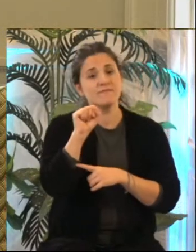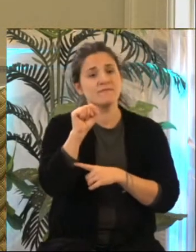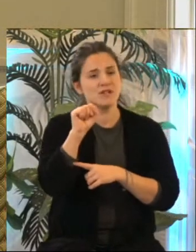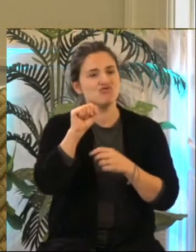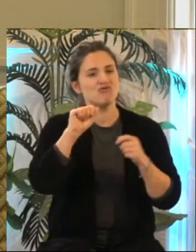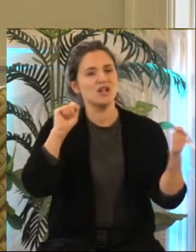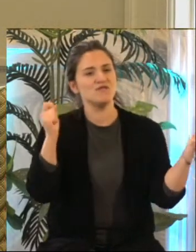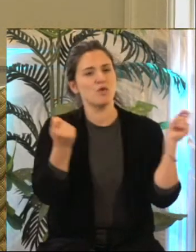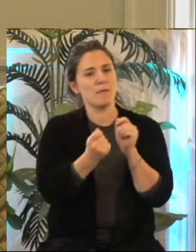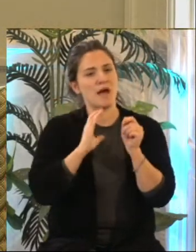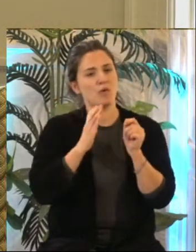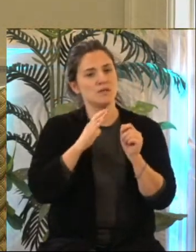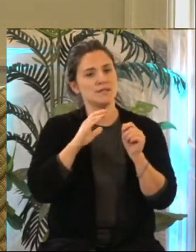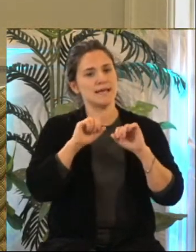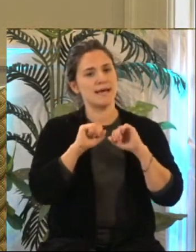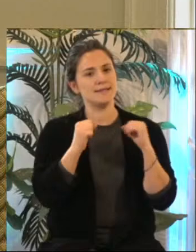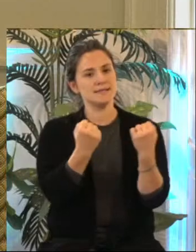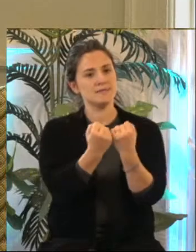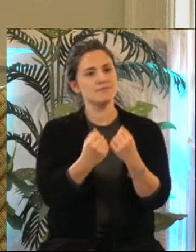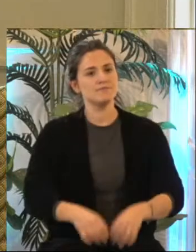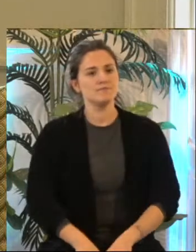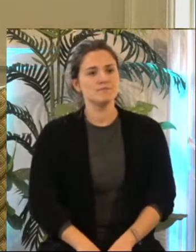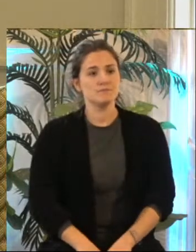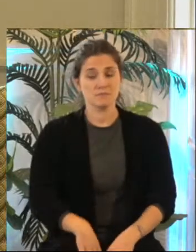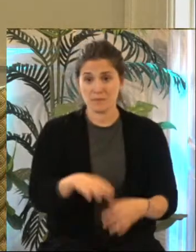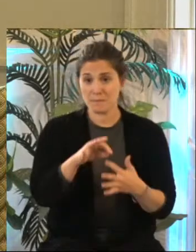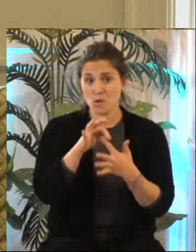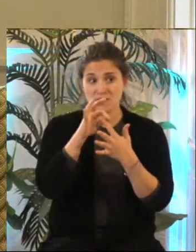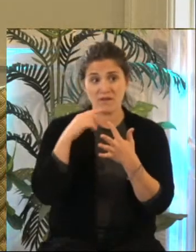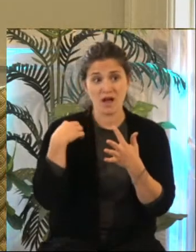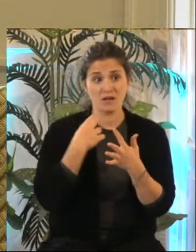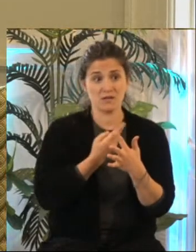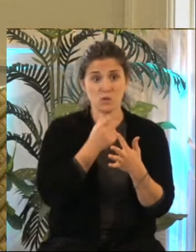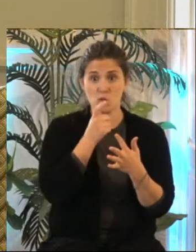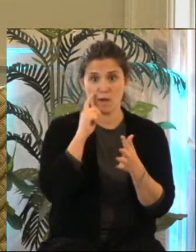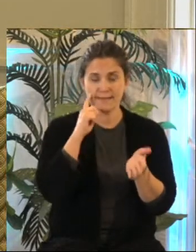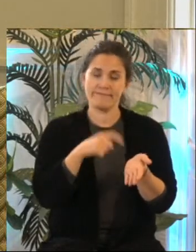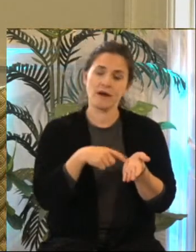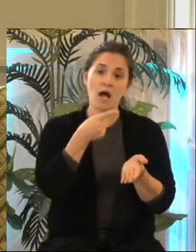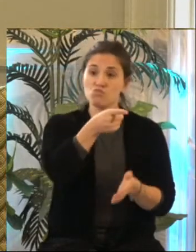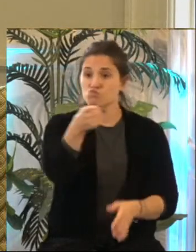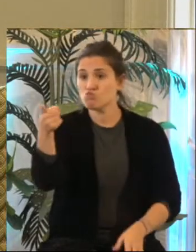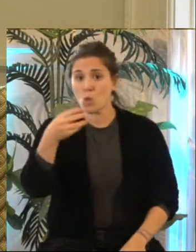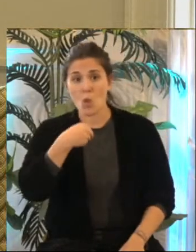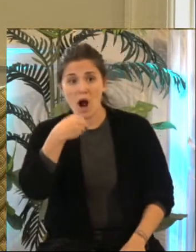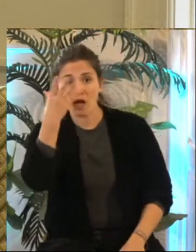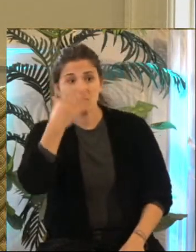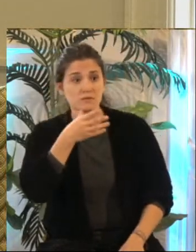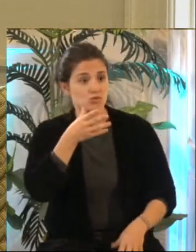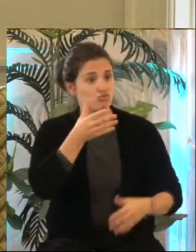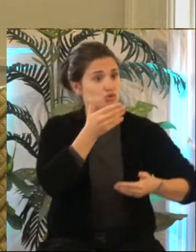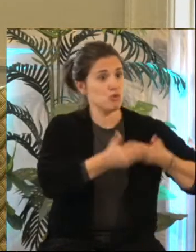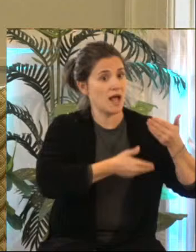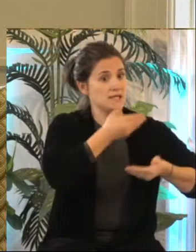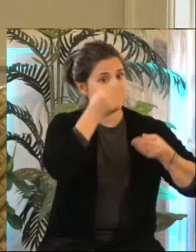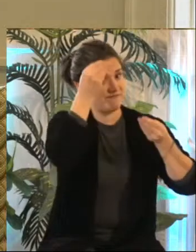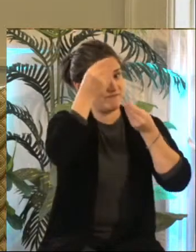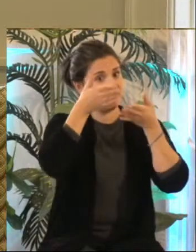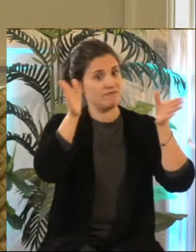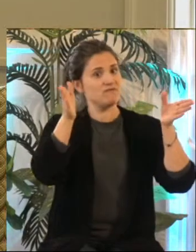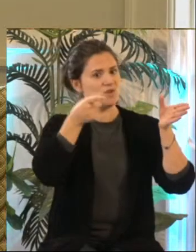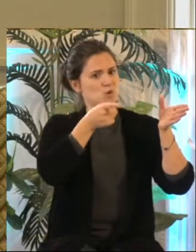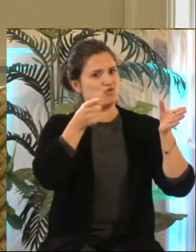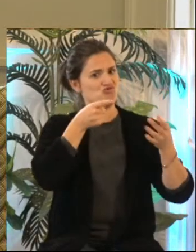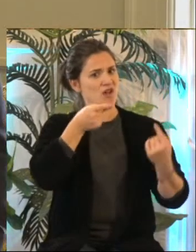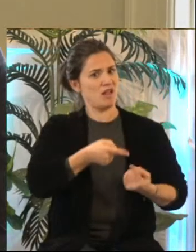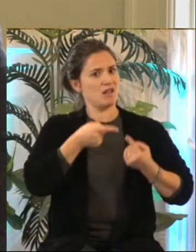American society. A lot of us, especially those of us who identify as white and progressive, are struggling right now